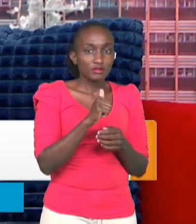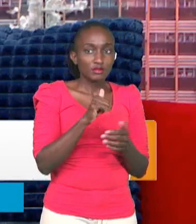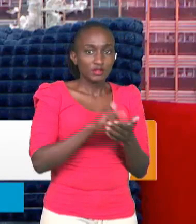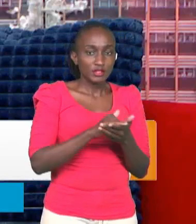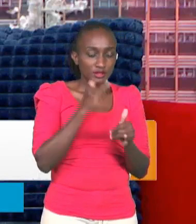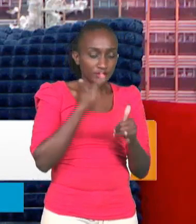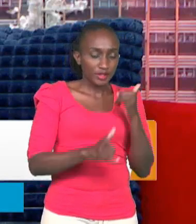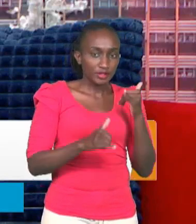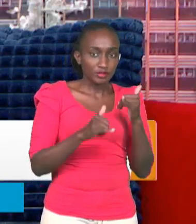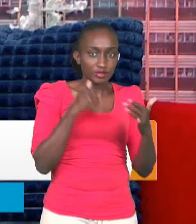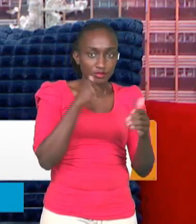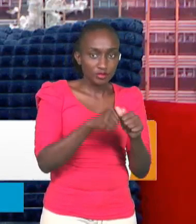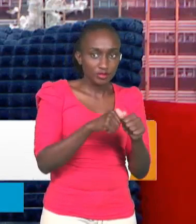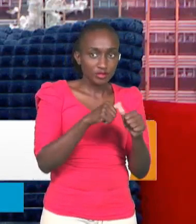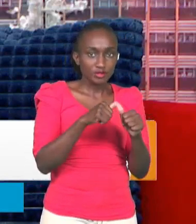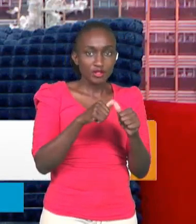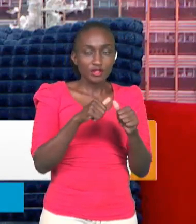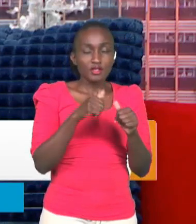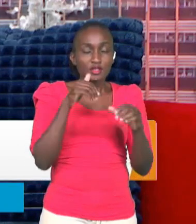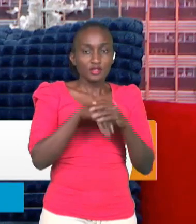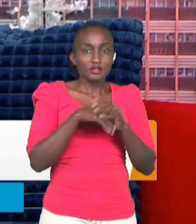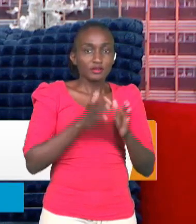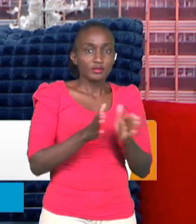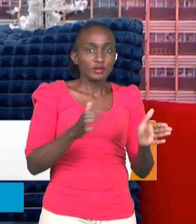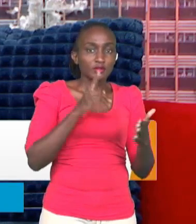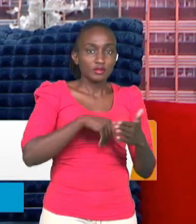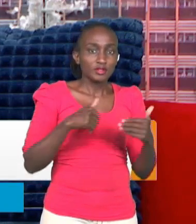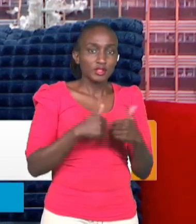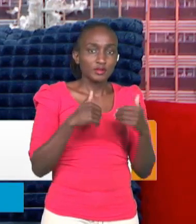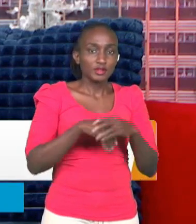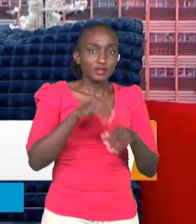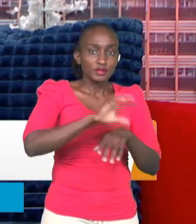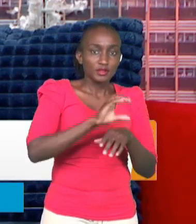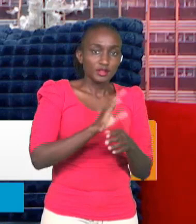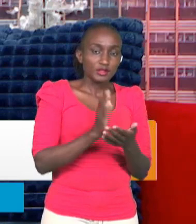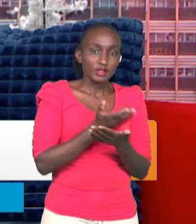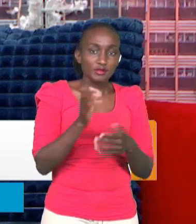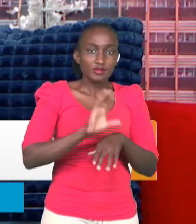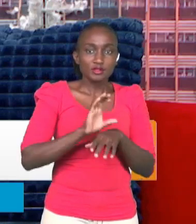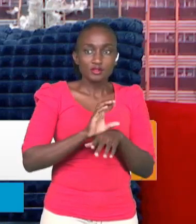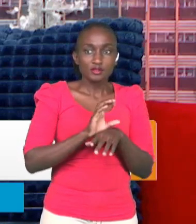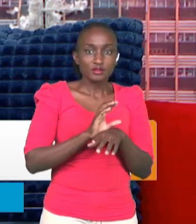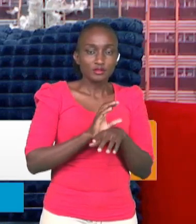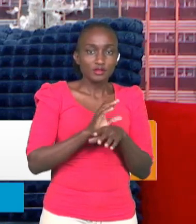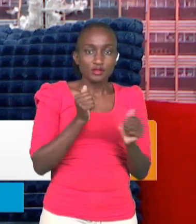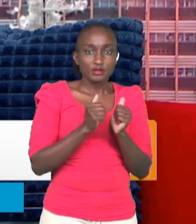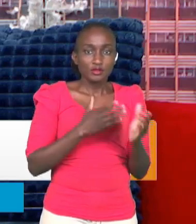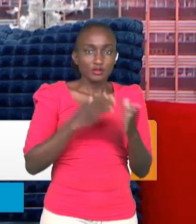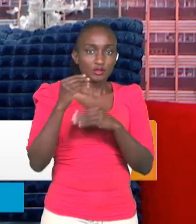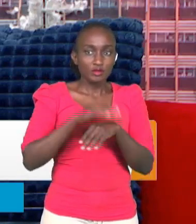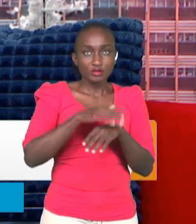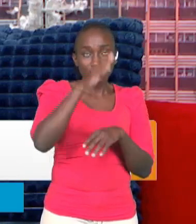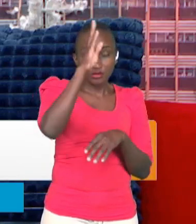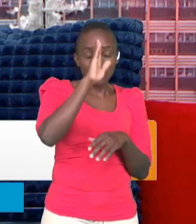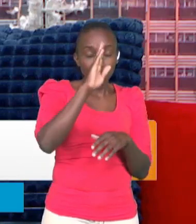public. Okay. What has been happening, the church, you know, if some of these churches where you go to on Sundays, mm-hmm. they make those